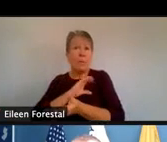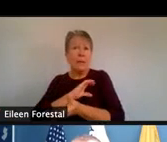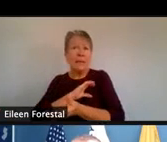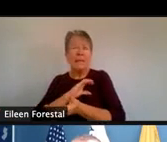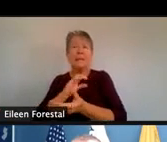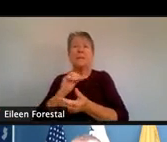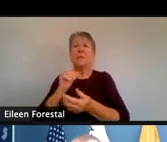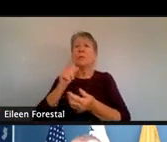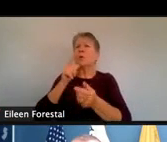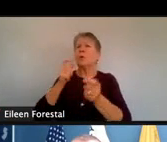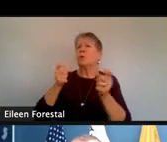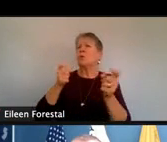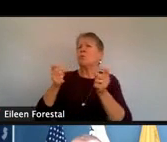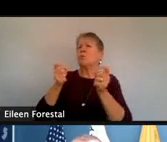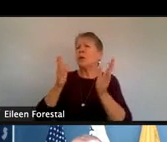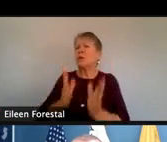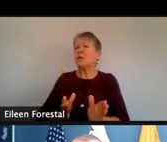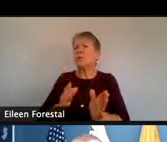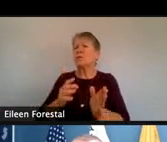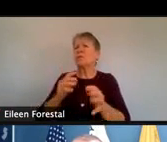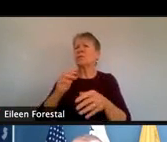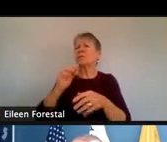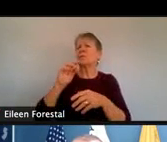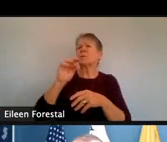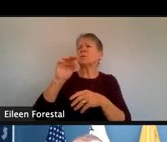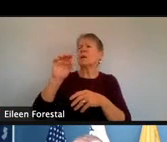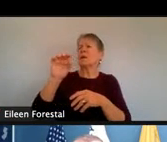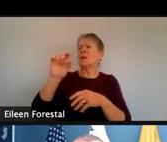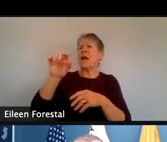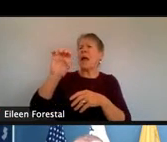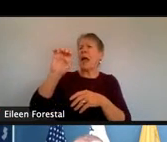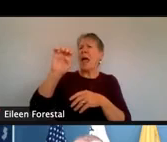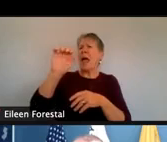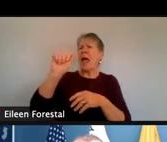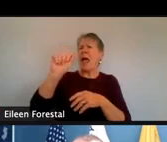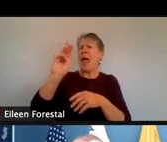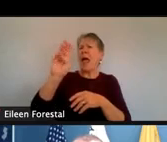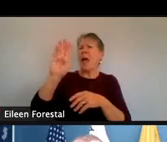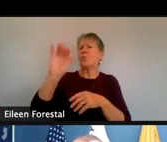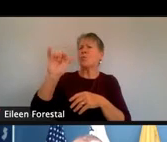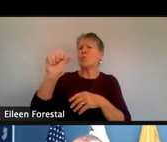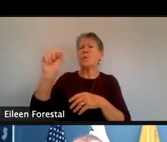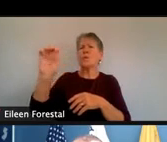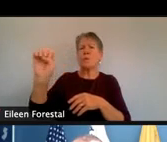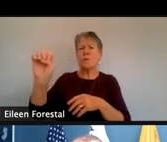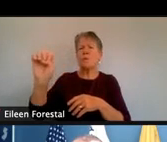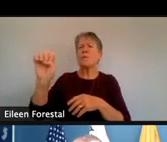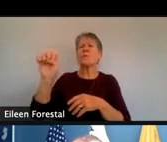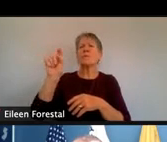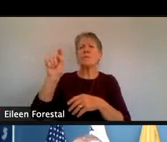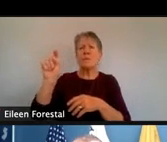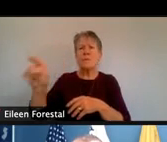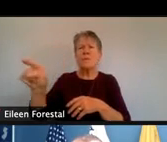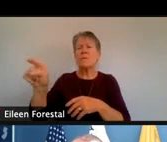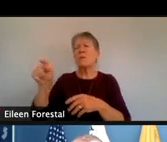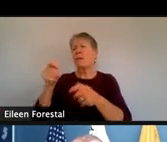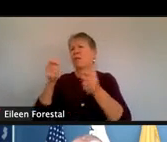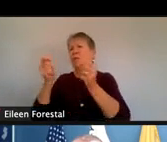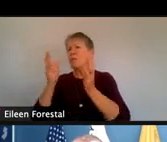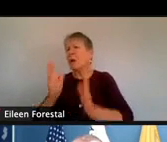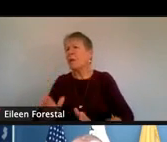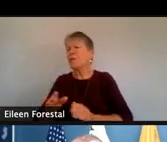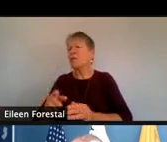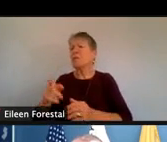Tracing, testing, including mobile testing, amplifying the bullhorn and making sure it's effective